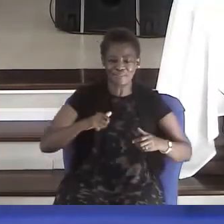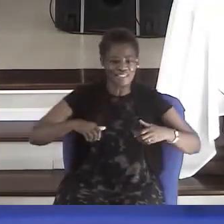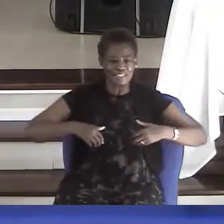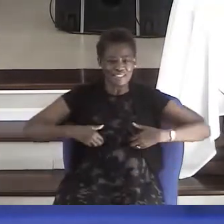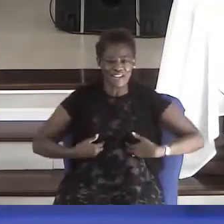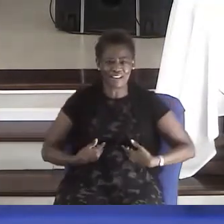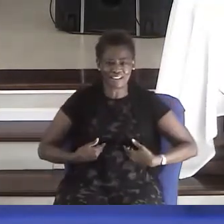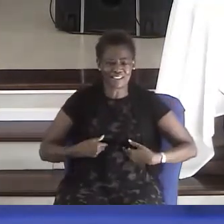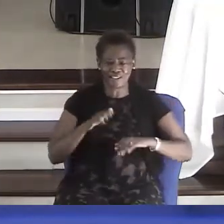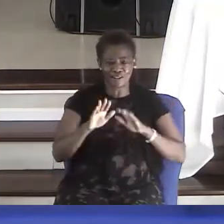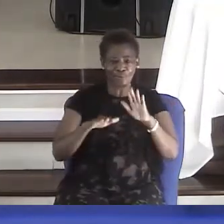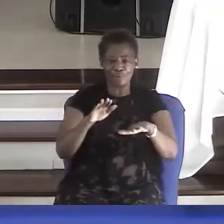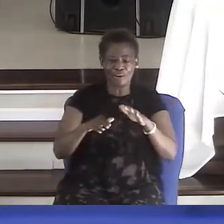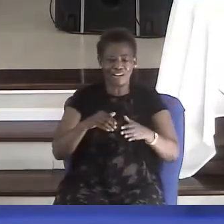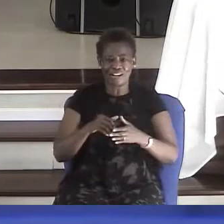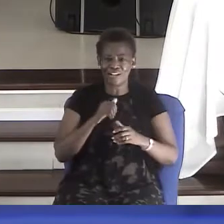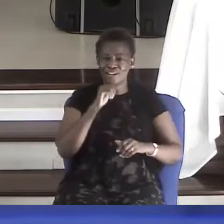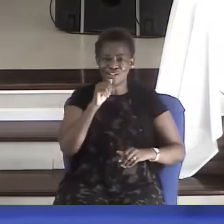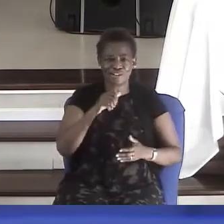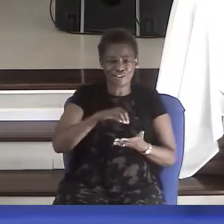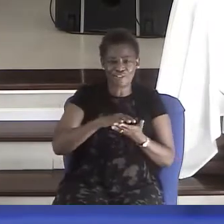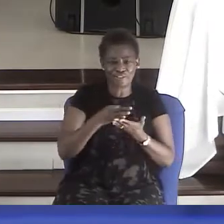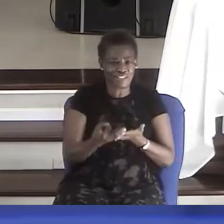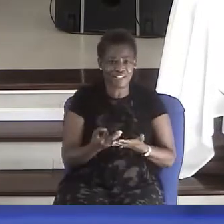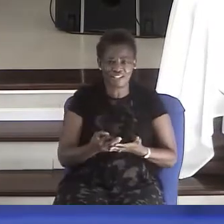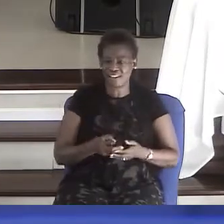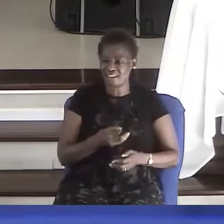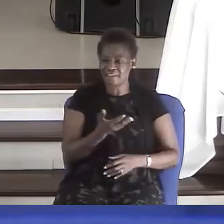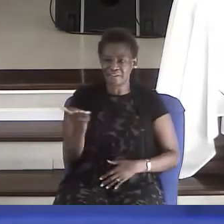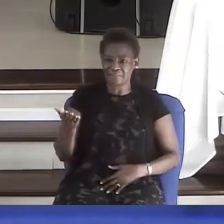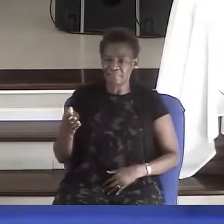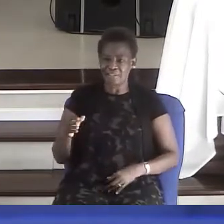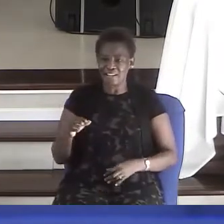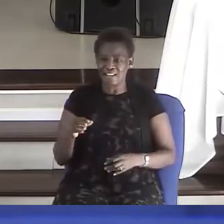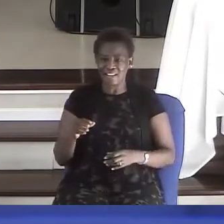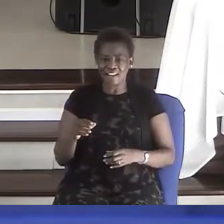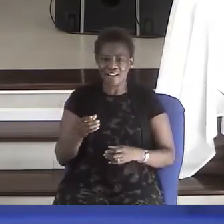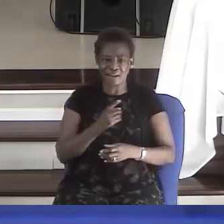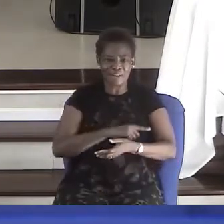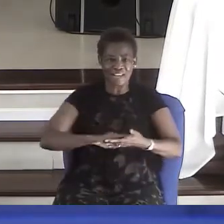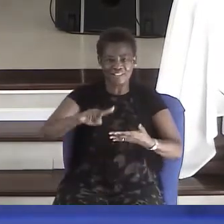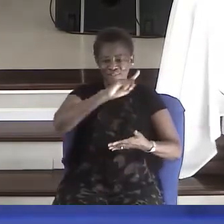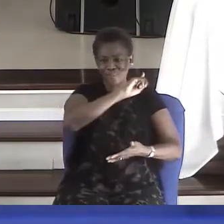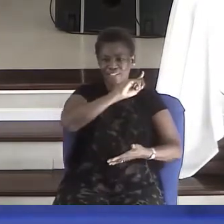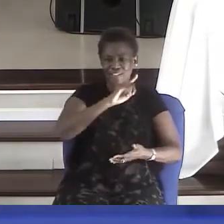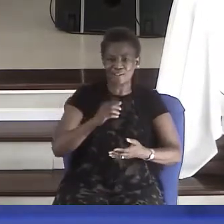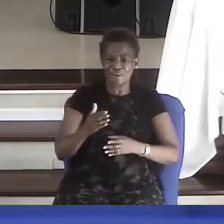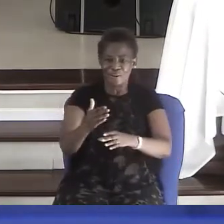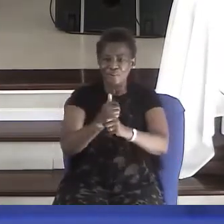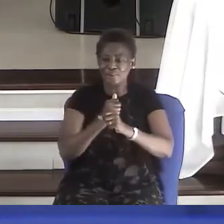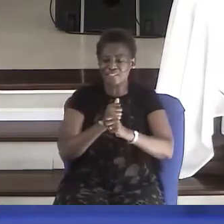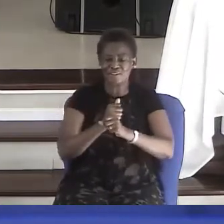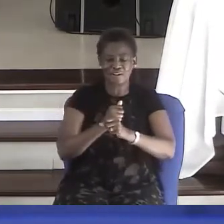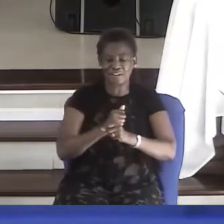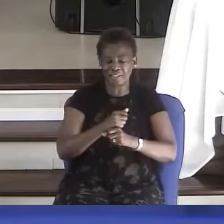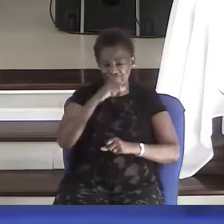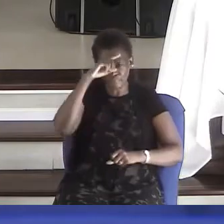about you and I holding on. Why? Because weeping may endure for a